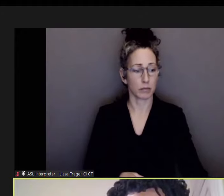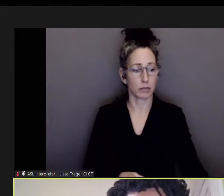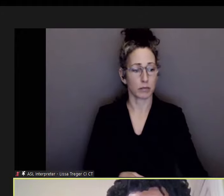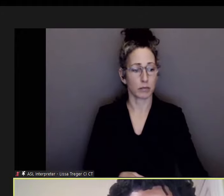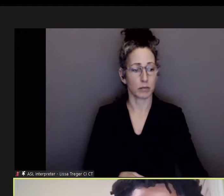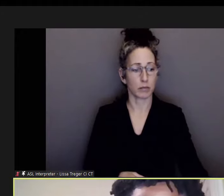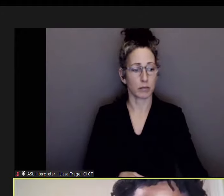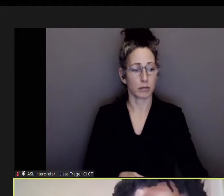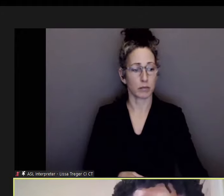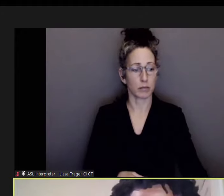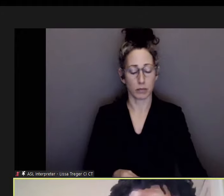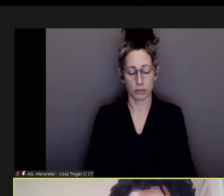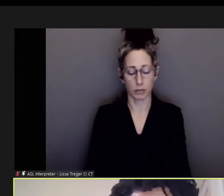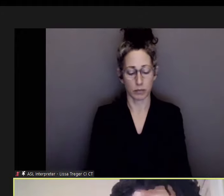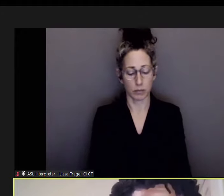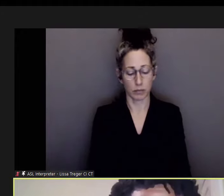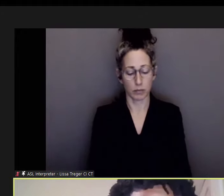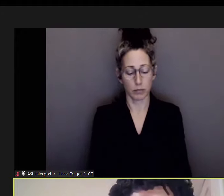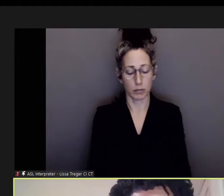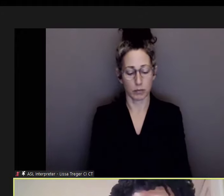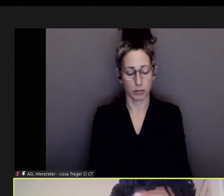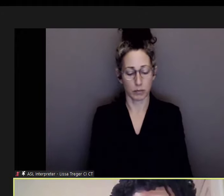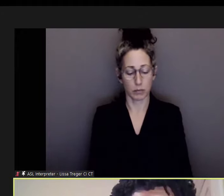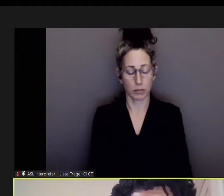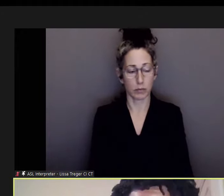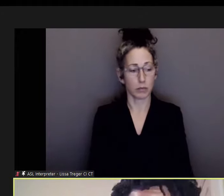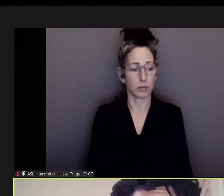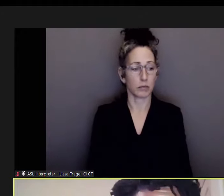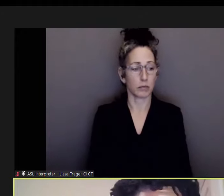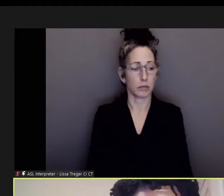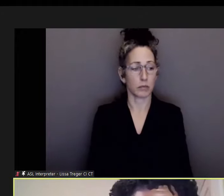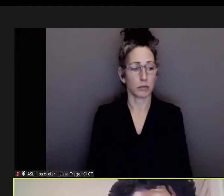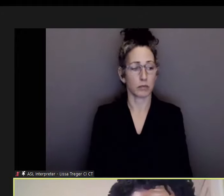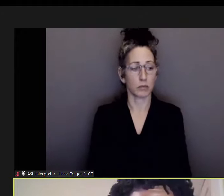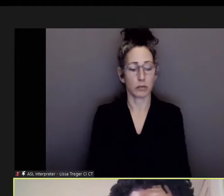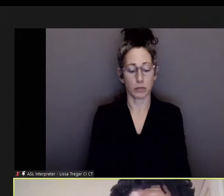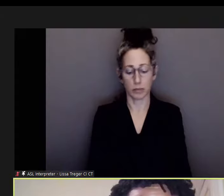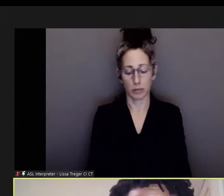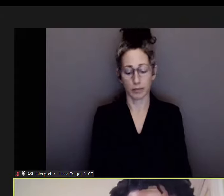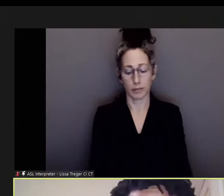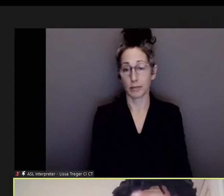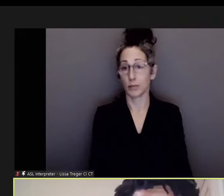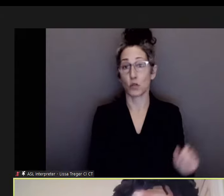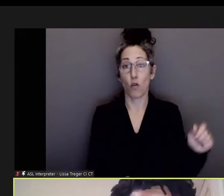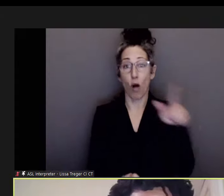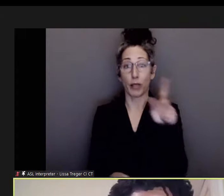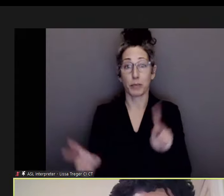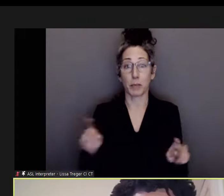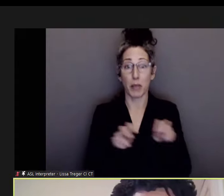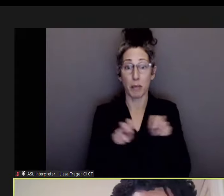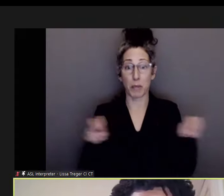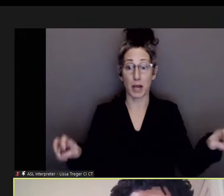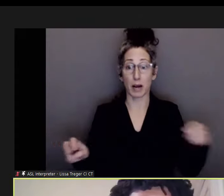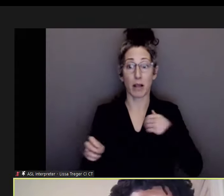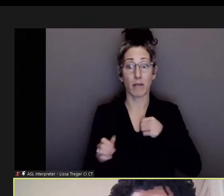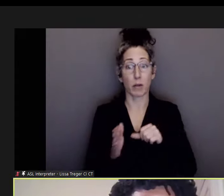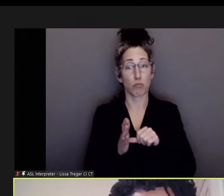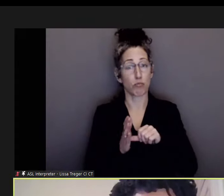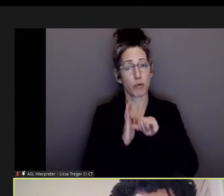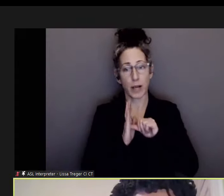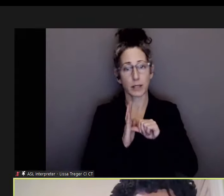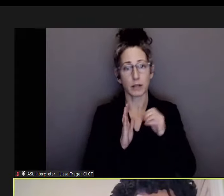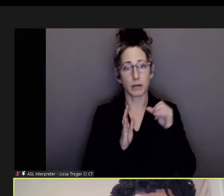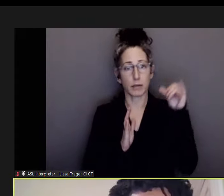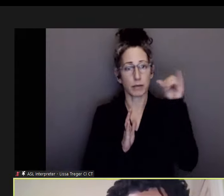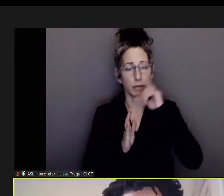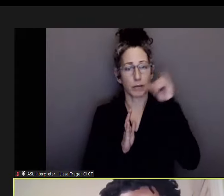So all of our guests have extensive and impressive bios that have been condensed a little bit for the sake of time so that we can get to all of